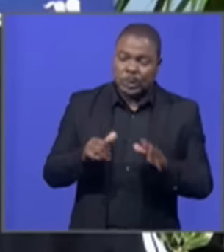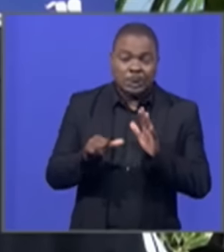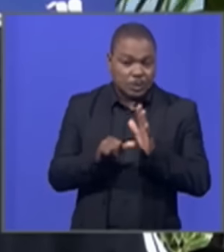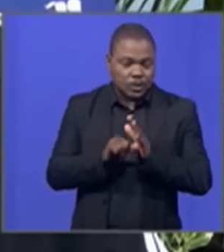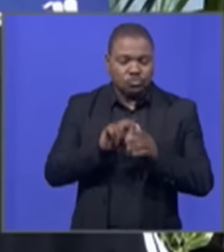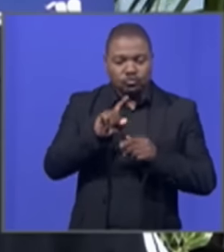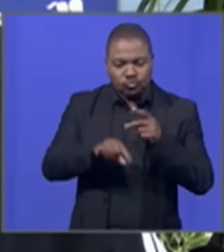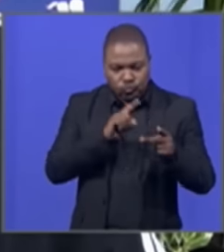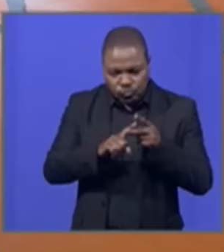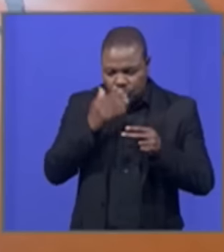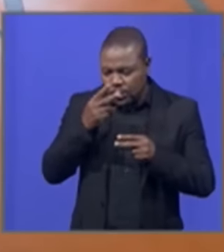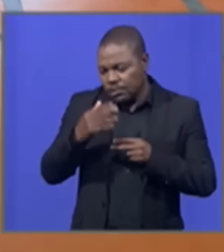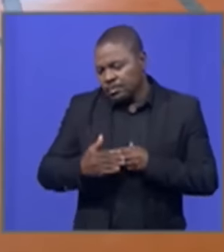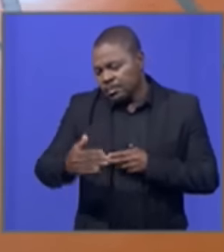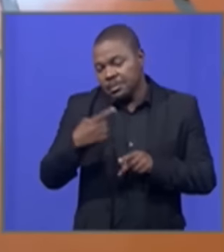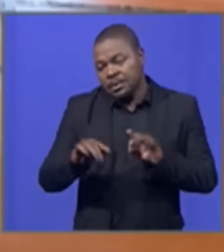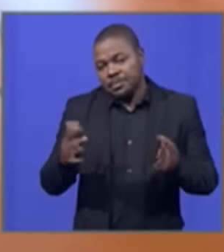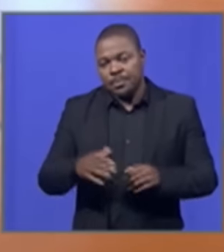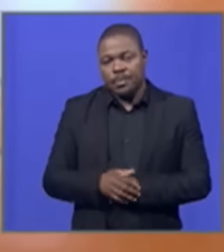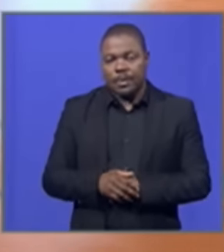the tone for the rest of the tournament.